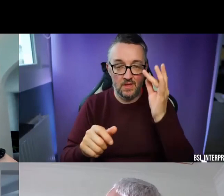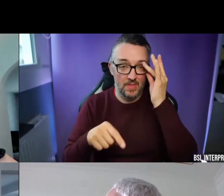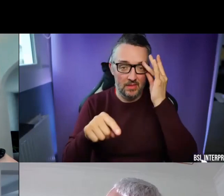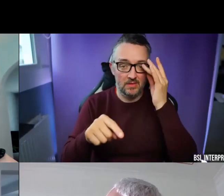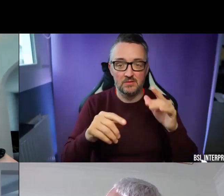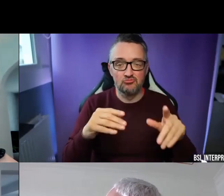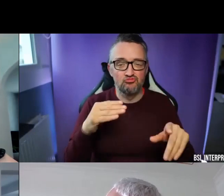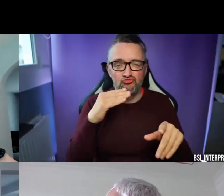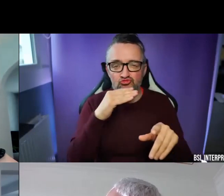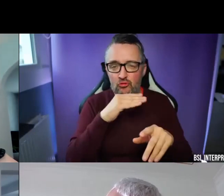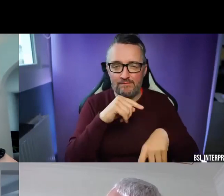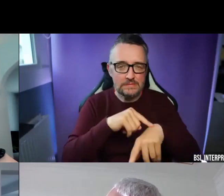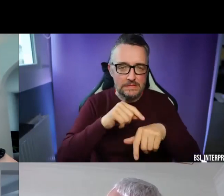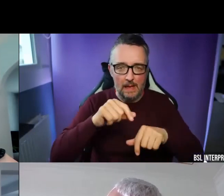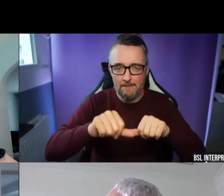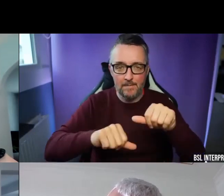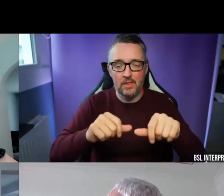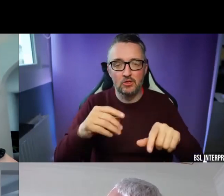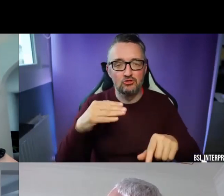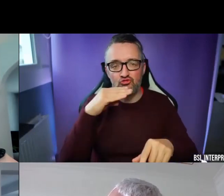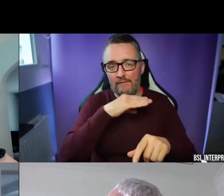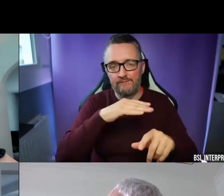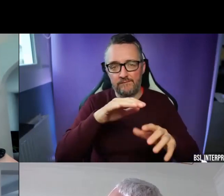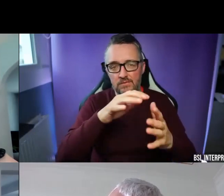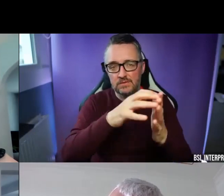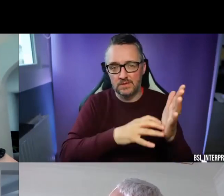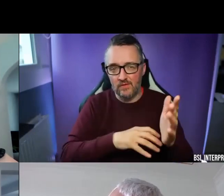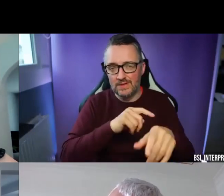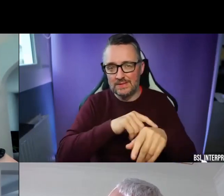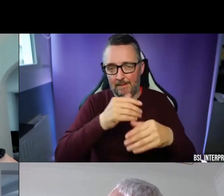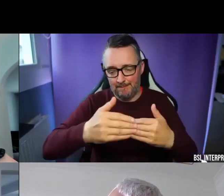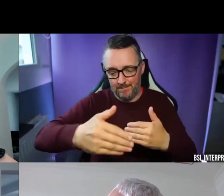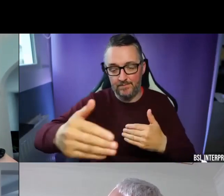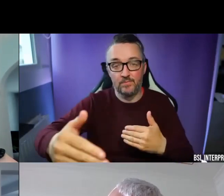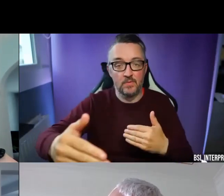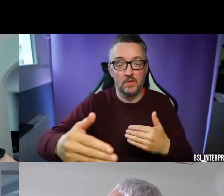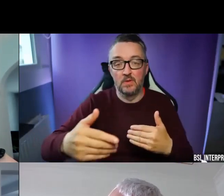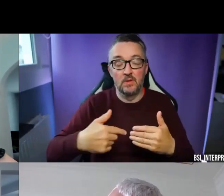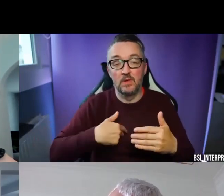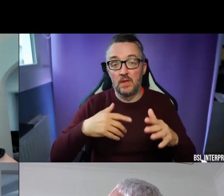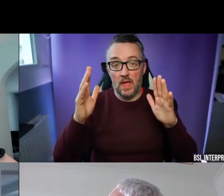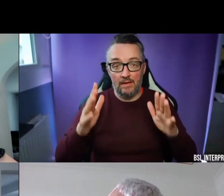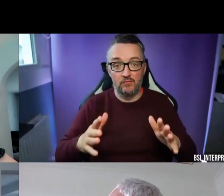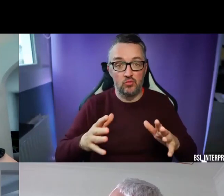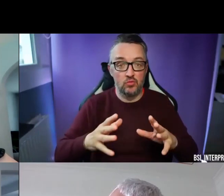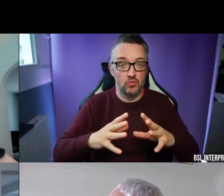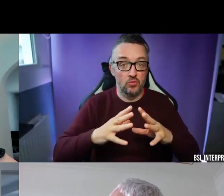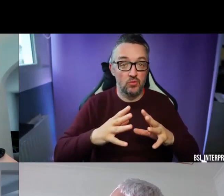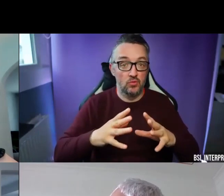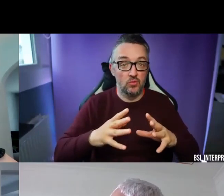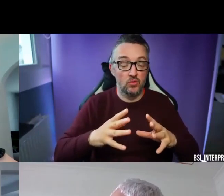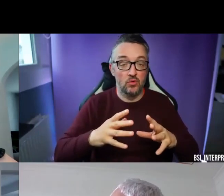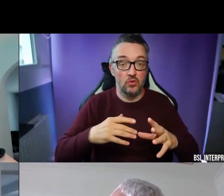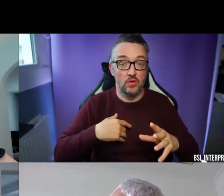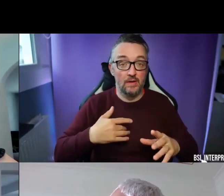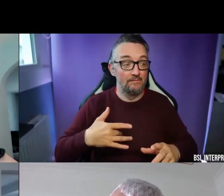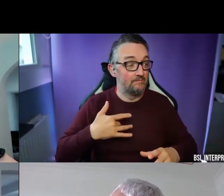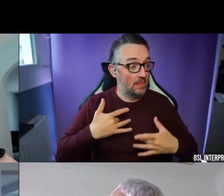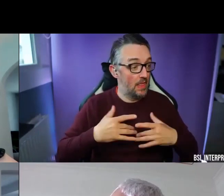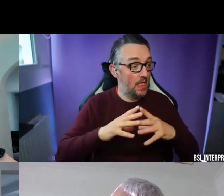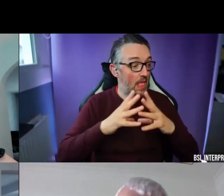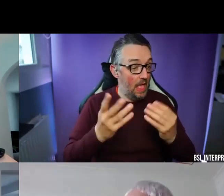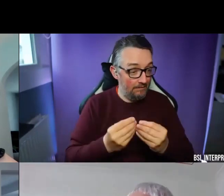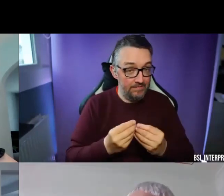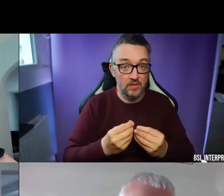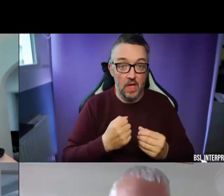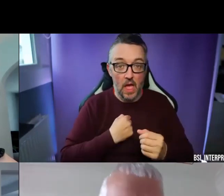estimate and a draft timeline. We need to obviously get that confirmed as we get to a point of confirming what our scope